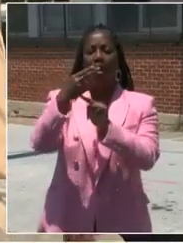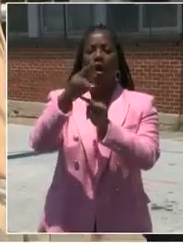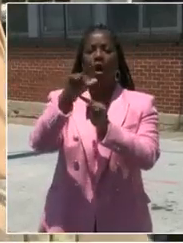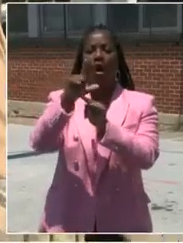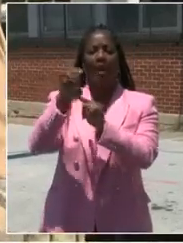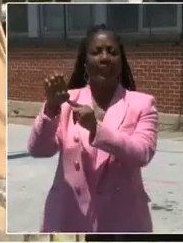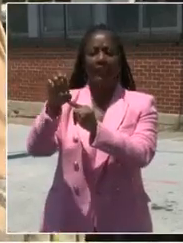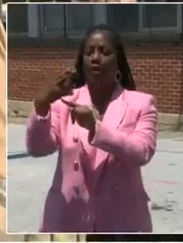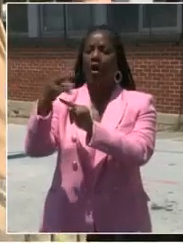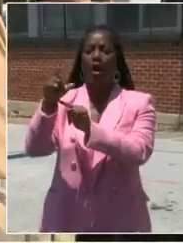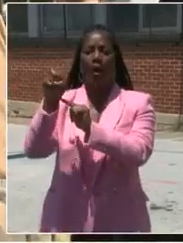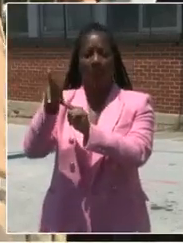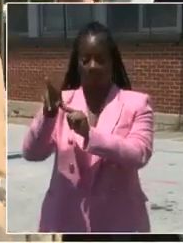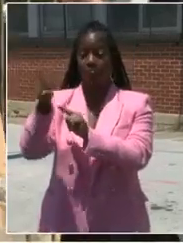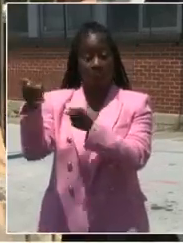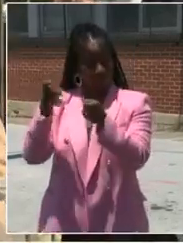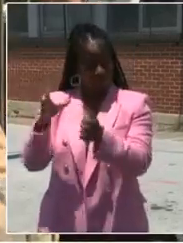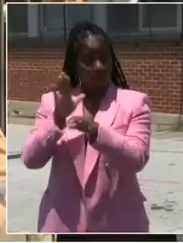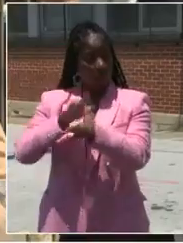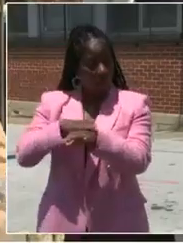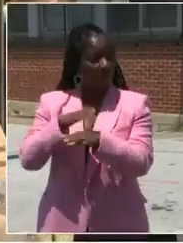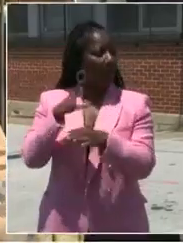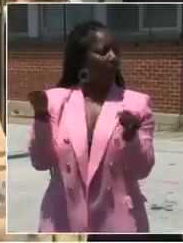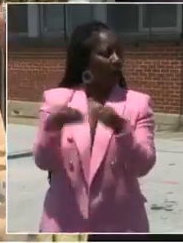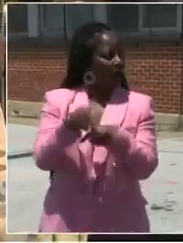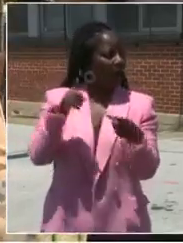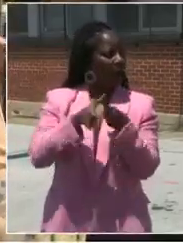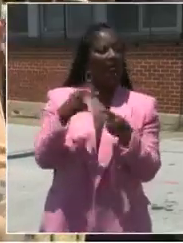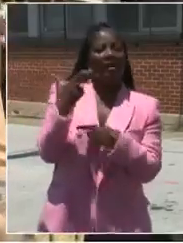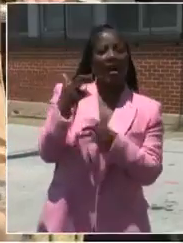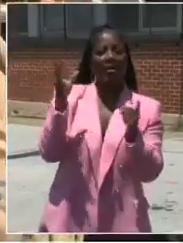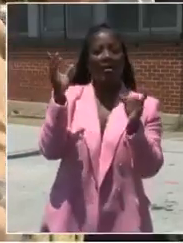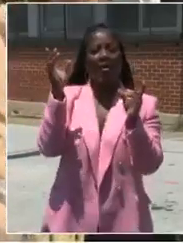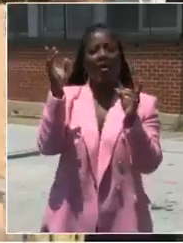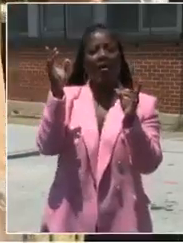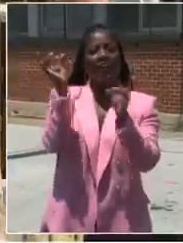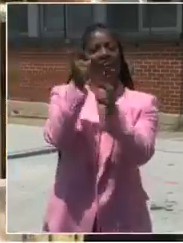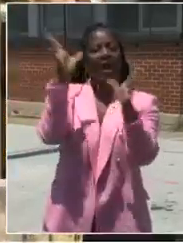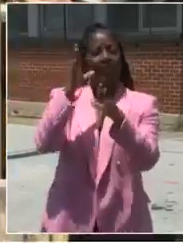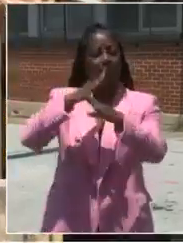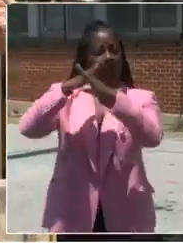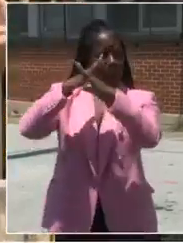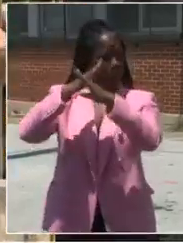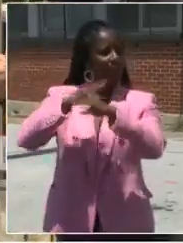the director of the Office on Gun Violence Prevention.